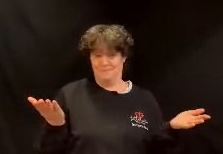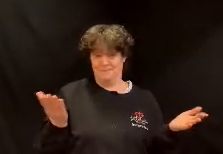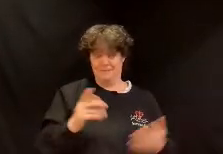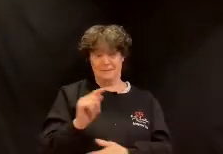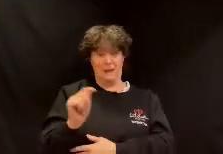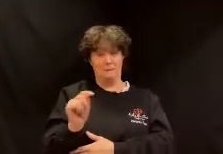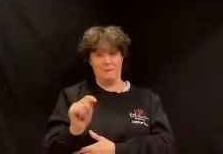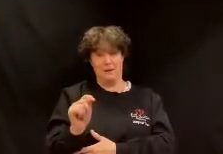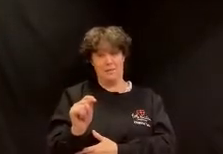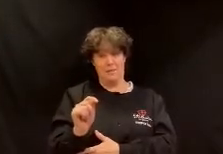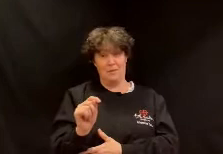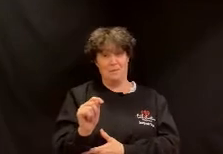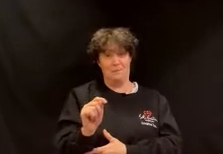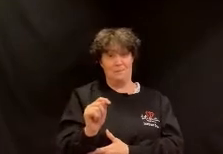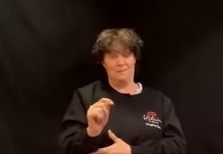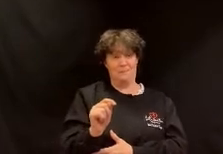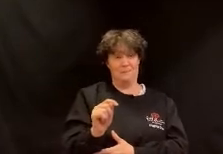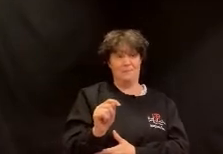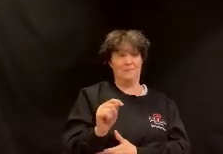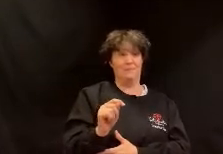Right?